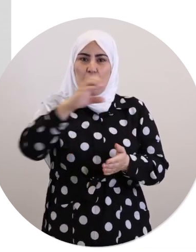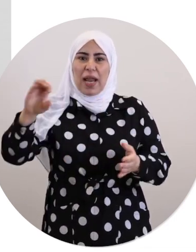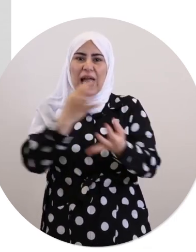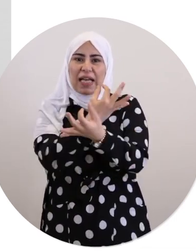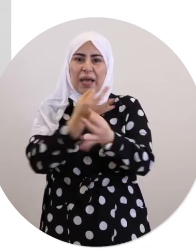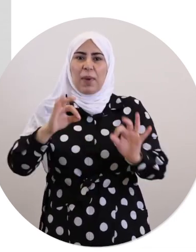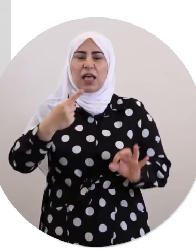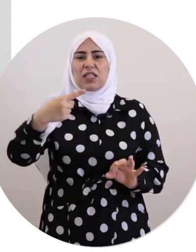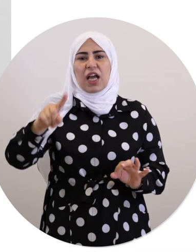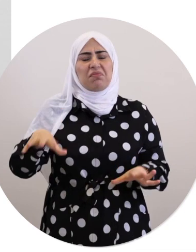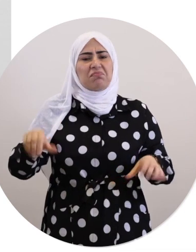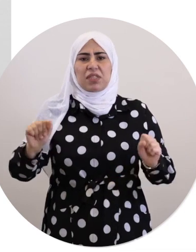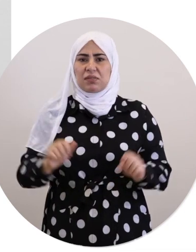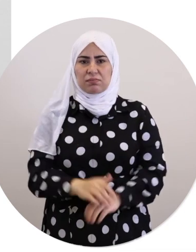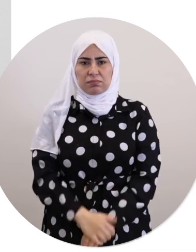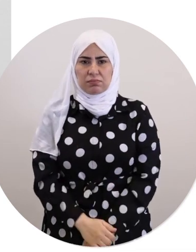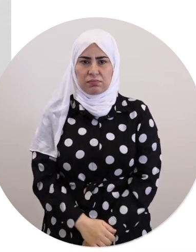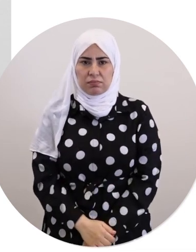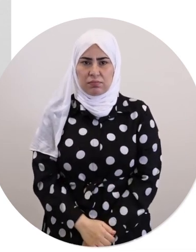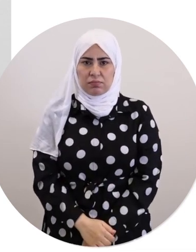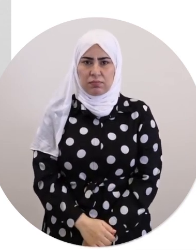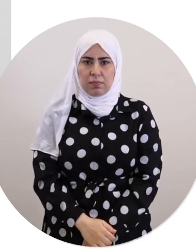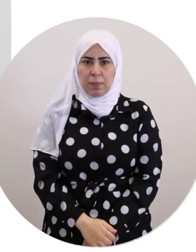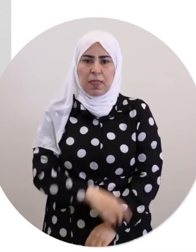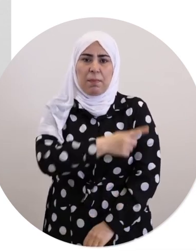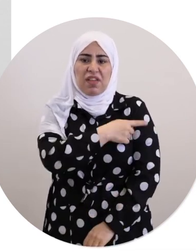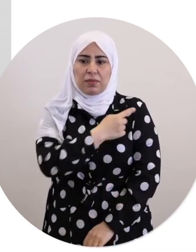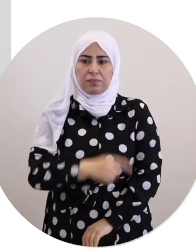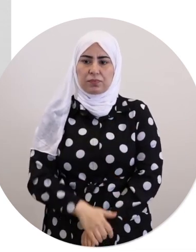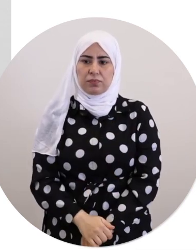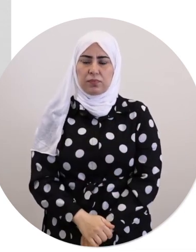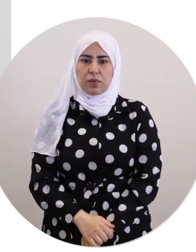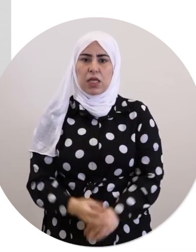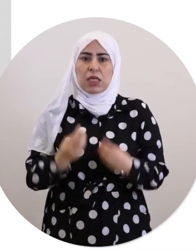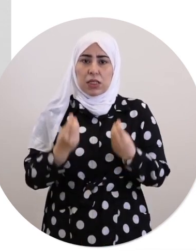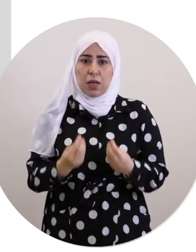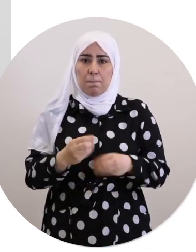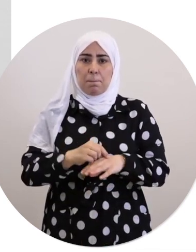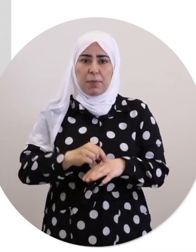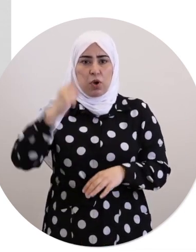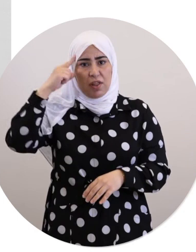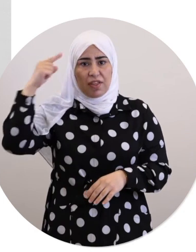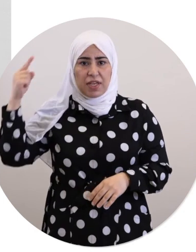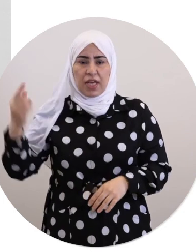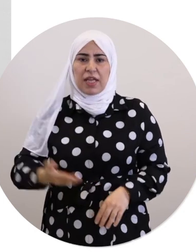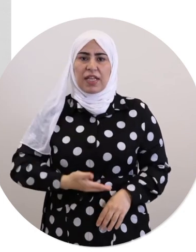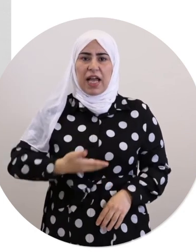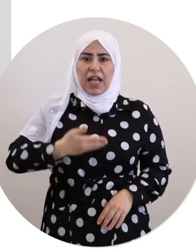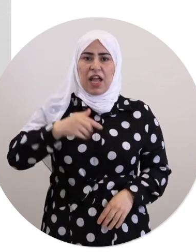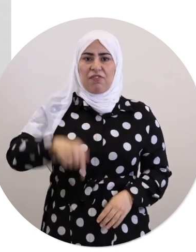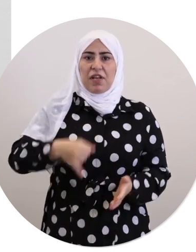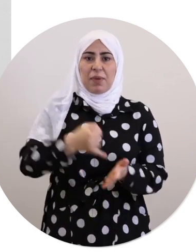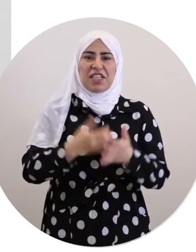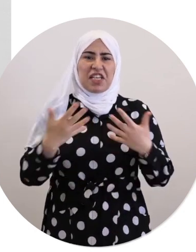full, accurate sentence. That's all we need from you. I'm going to give you an example here. Some people think that living in the